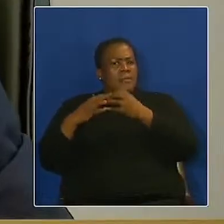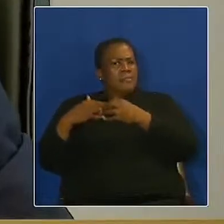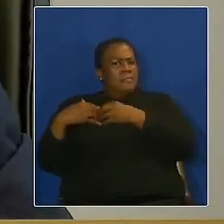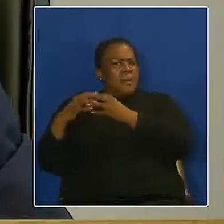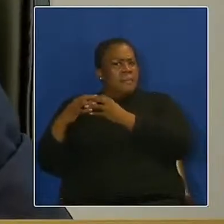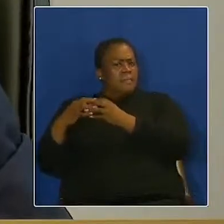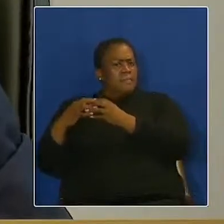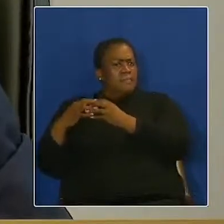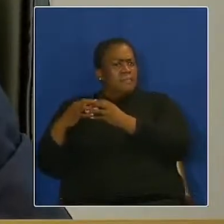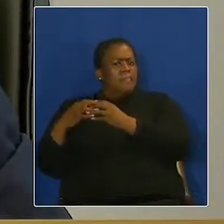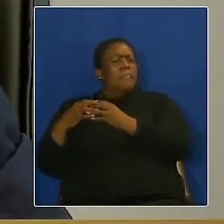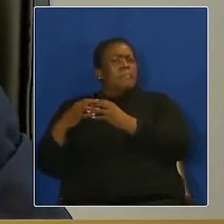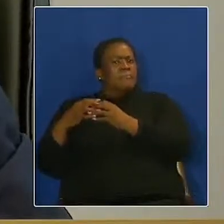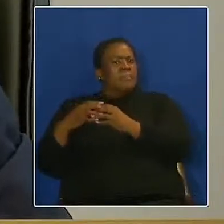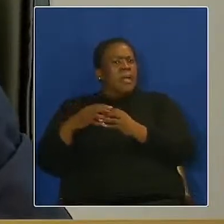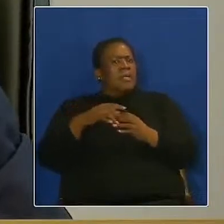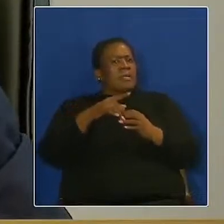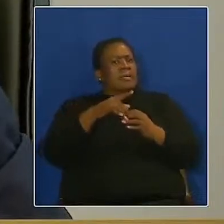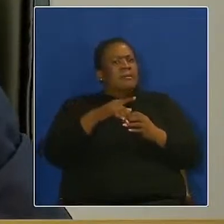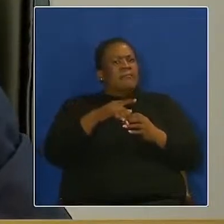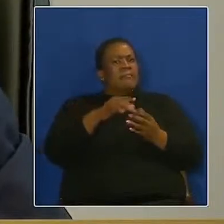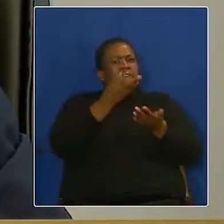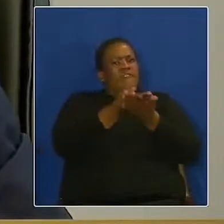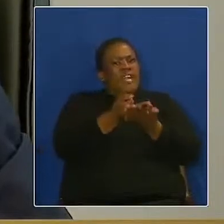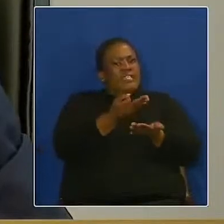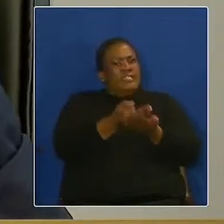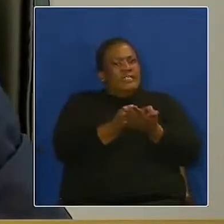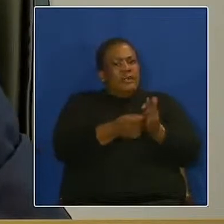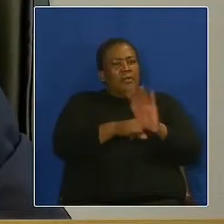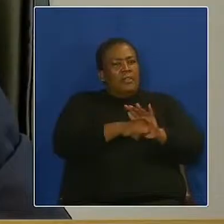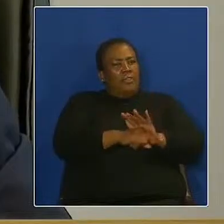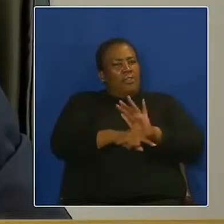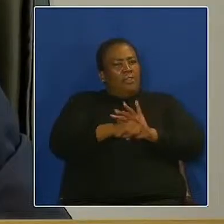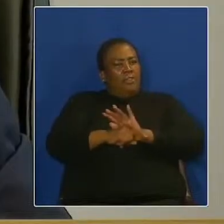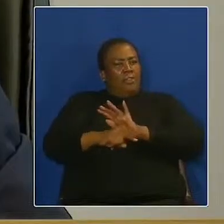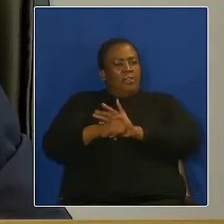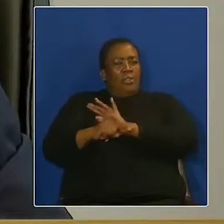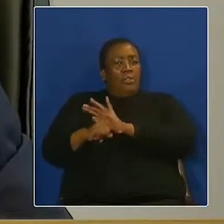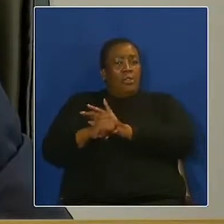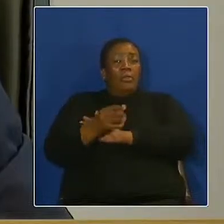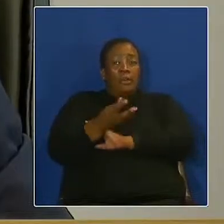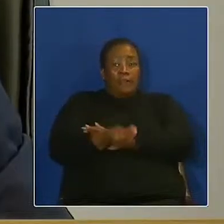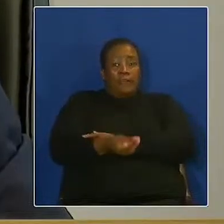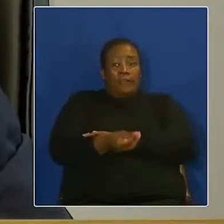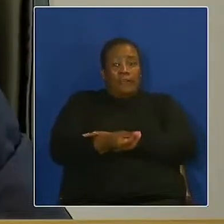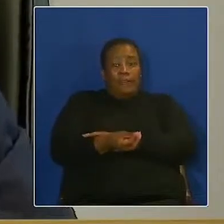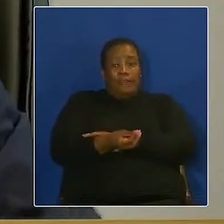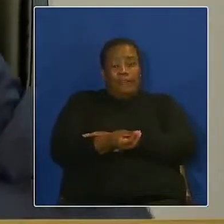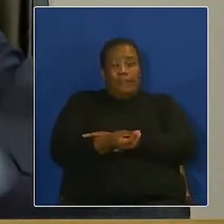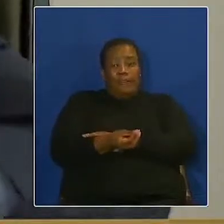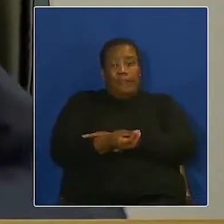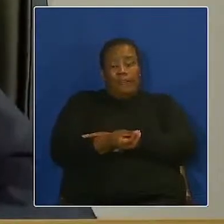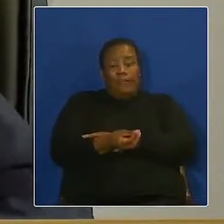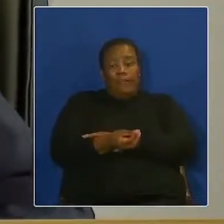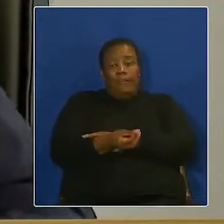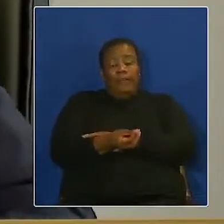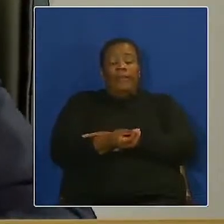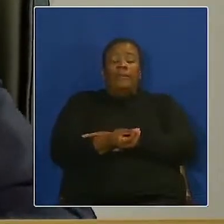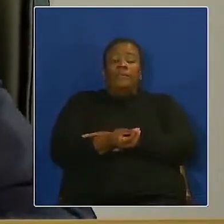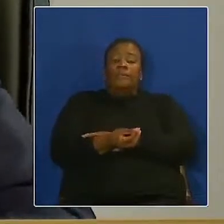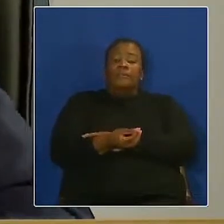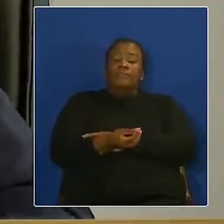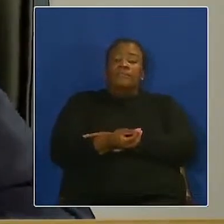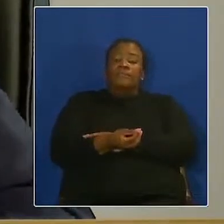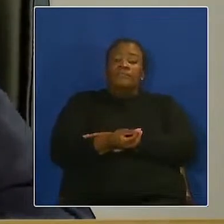containing negative facts or negative or wrong, false